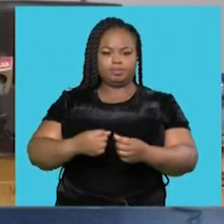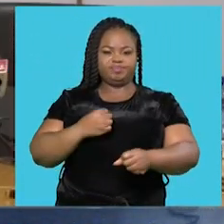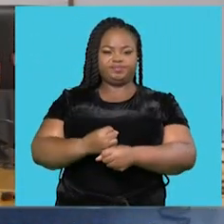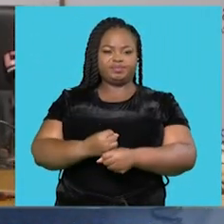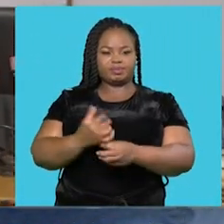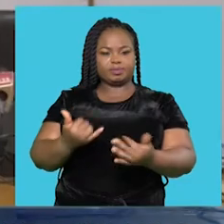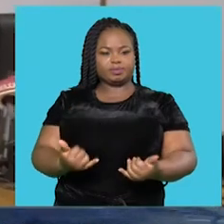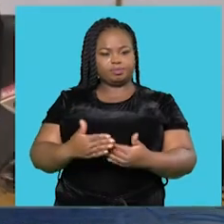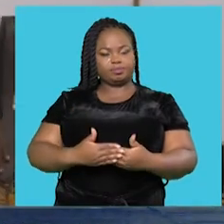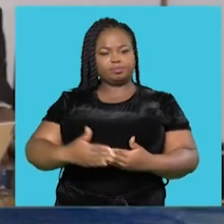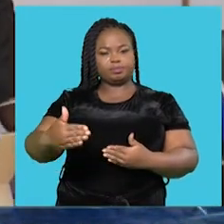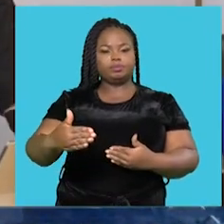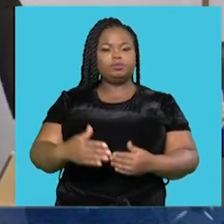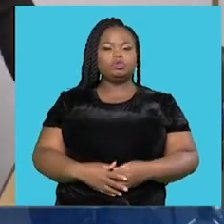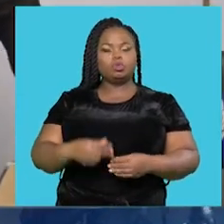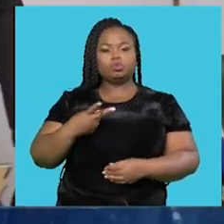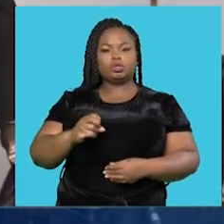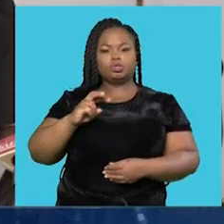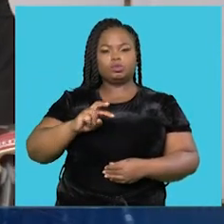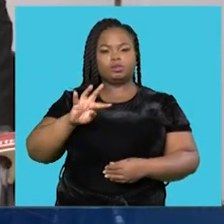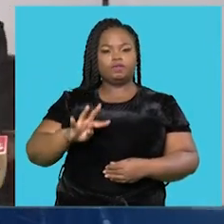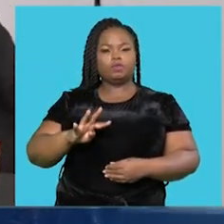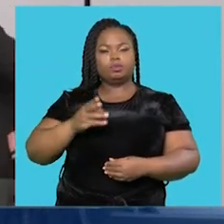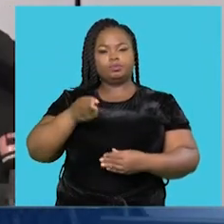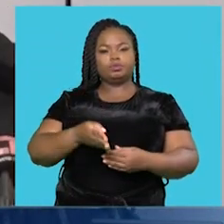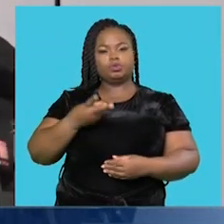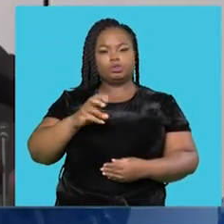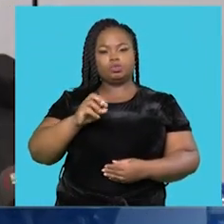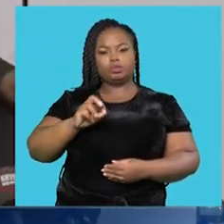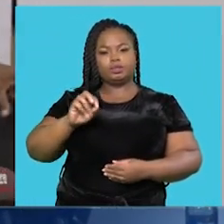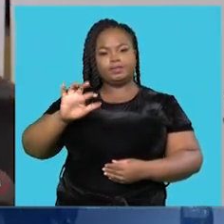tsamaiso ya botshelela ya tikologo selemong sa ditšhelete sa